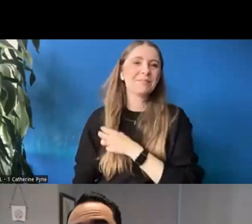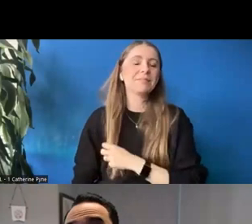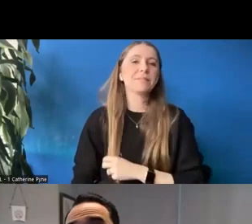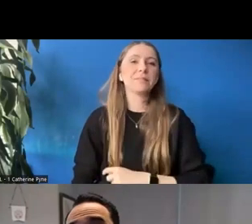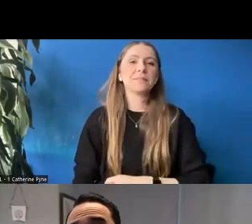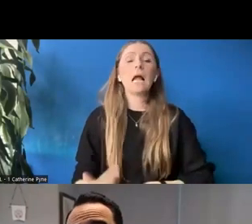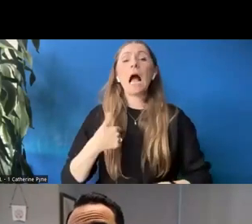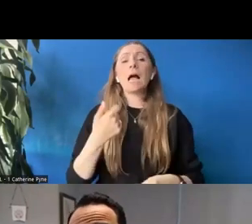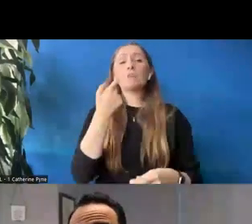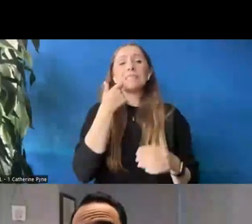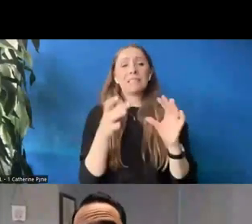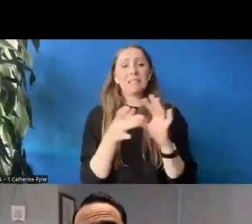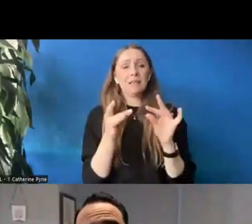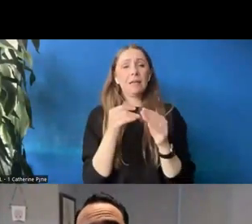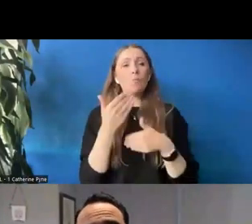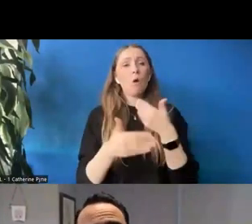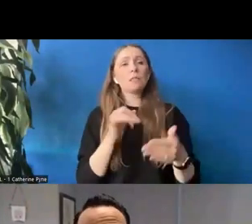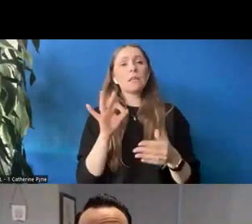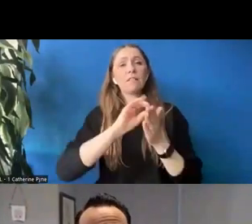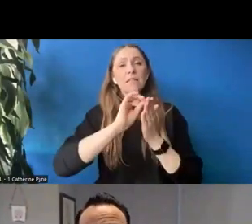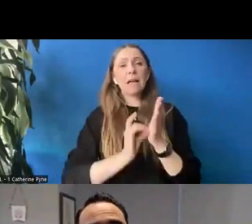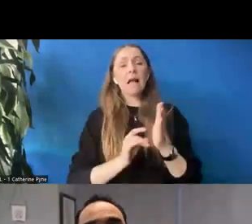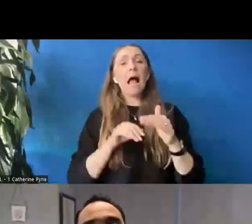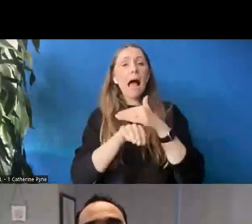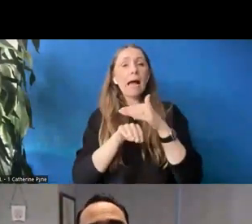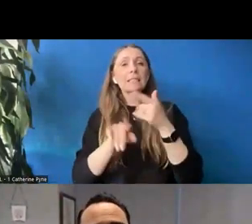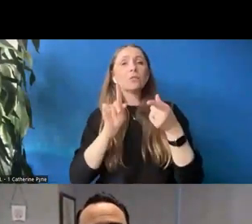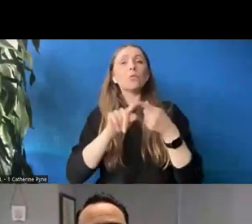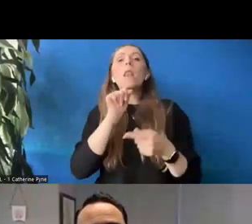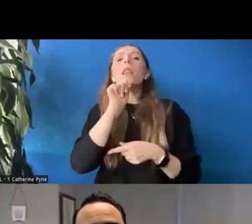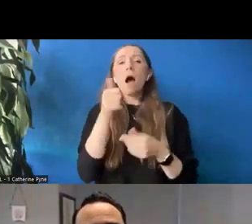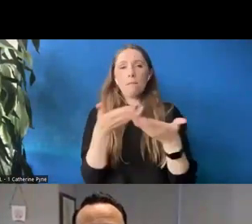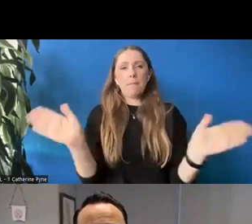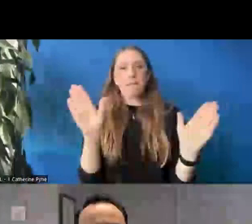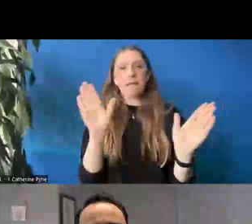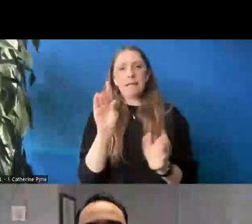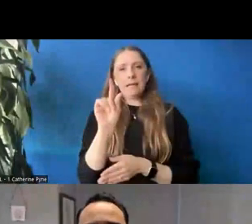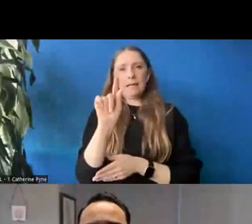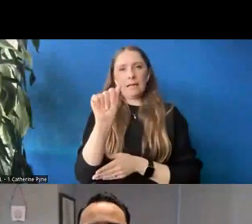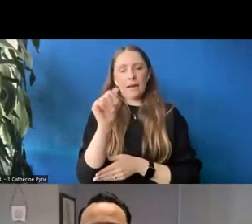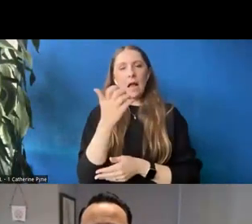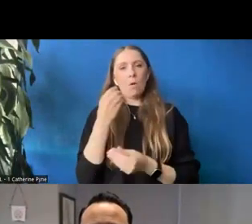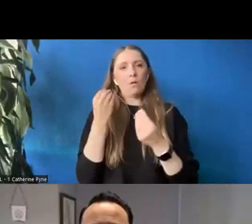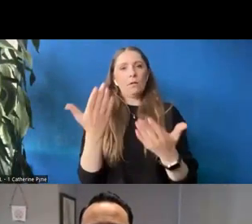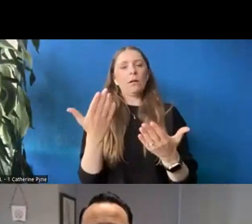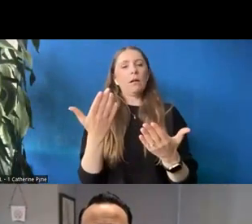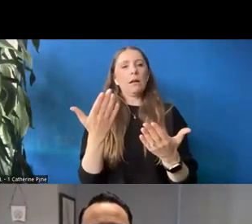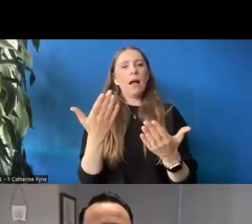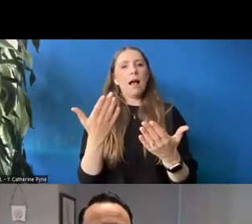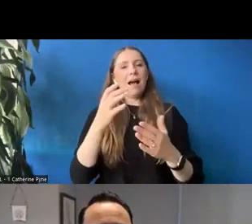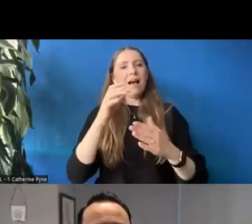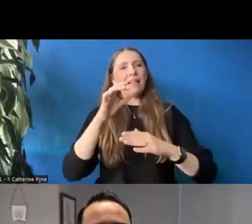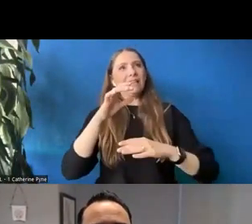As I mentioned, we're also in the process of designing access to non-public data, and I wanted to introduce a foundational concept to